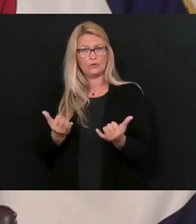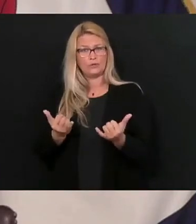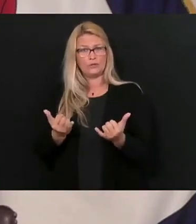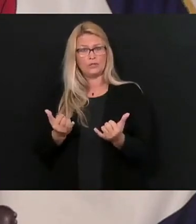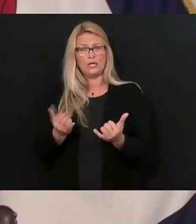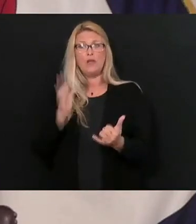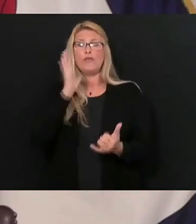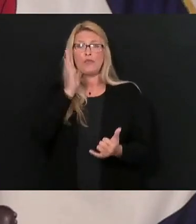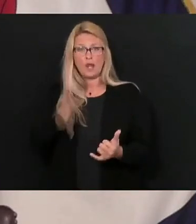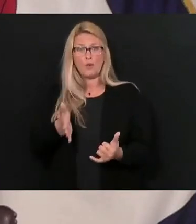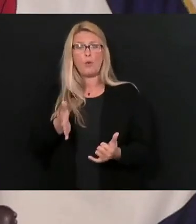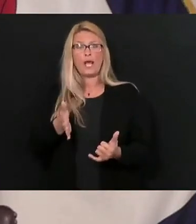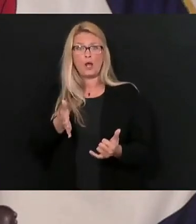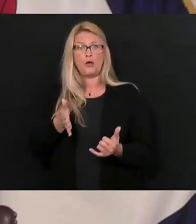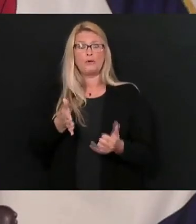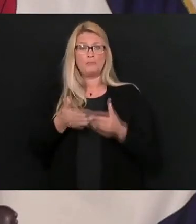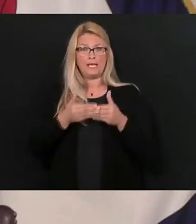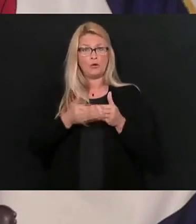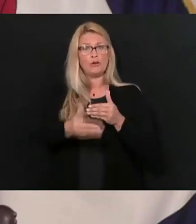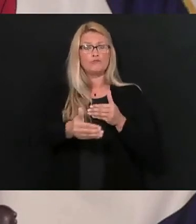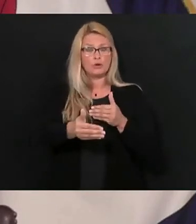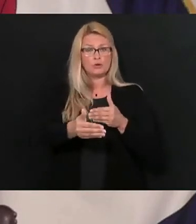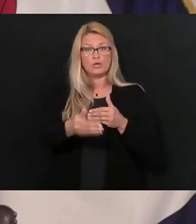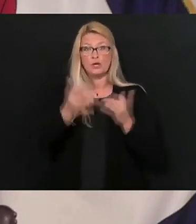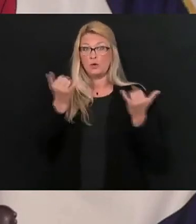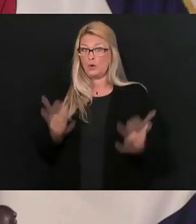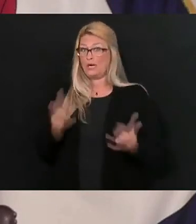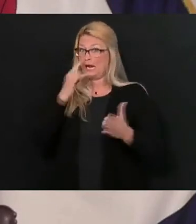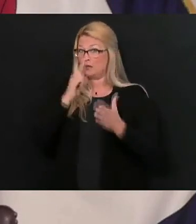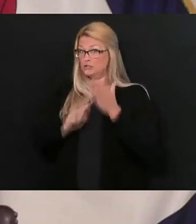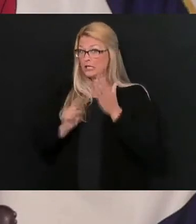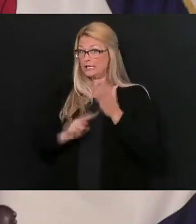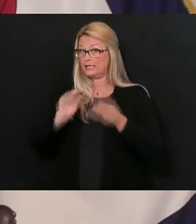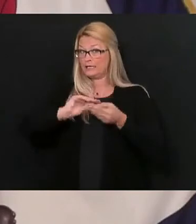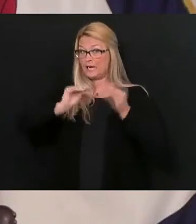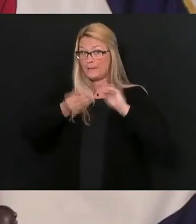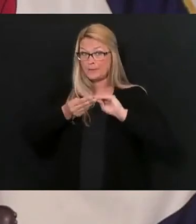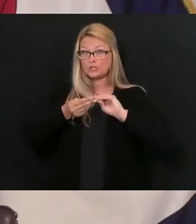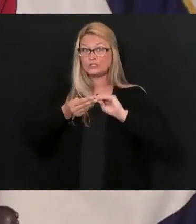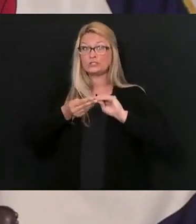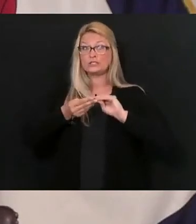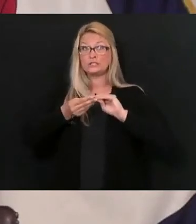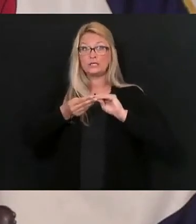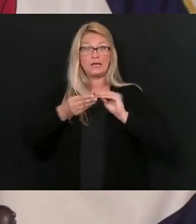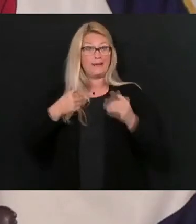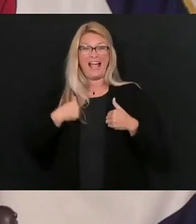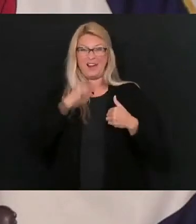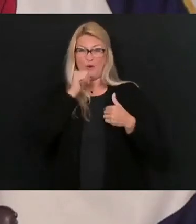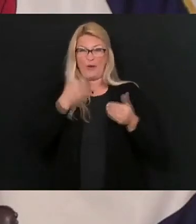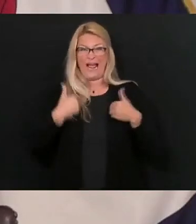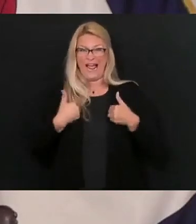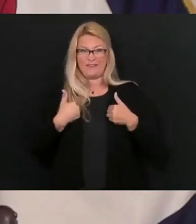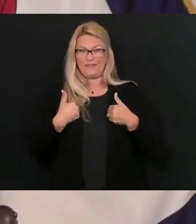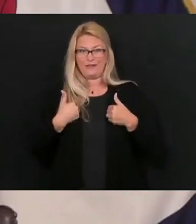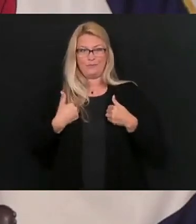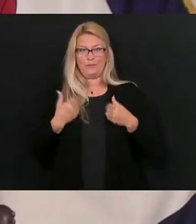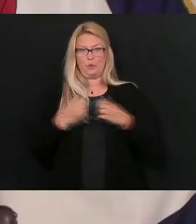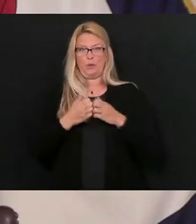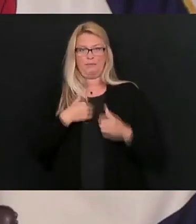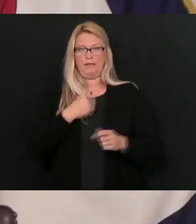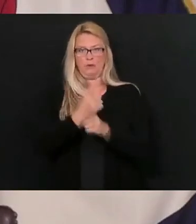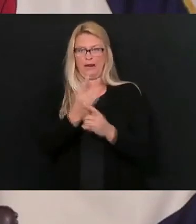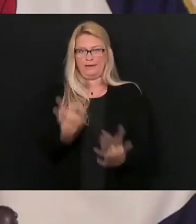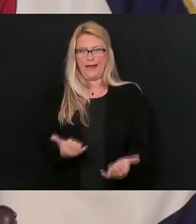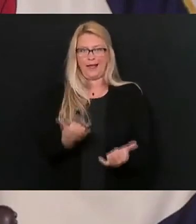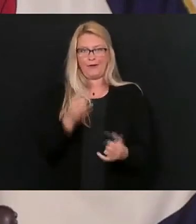are going to be going forward. We're checking the numbers and everything, and we'll get you those numbers. I don't have the numbers, right now, so